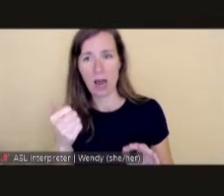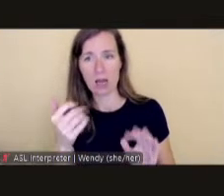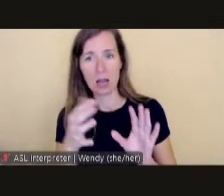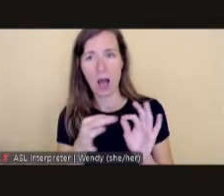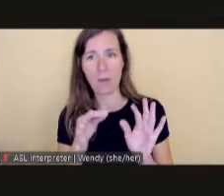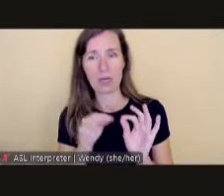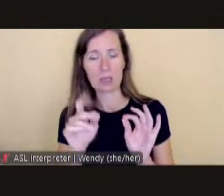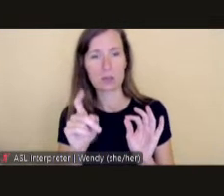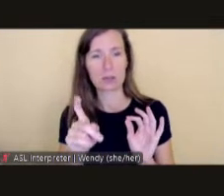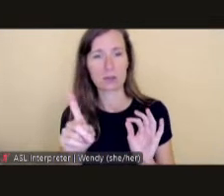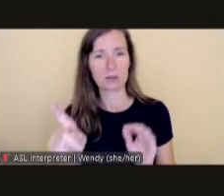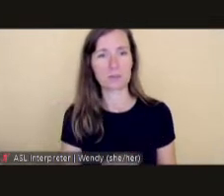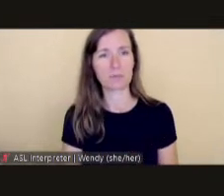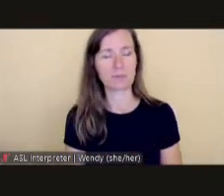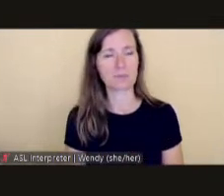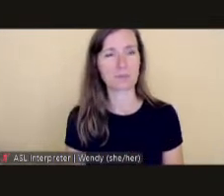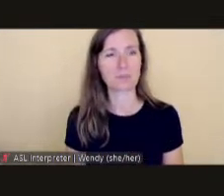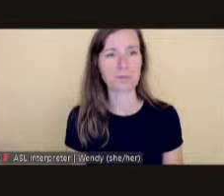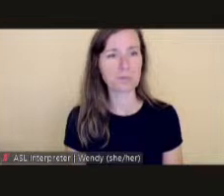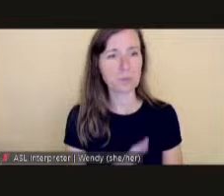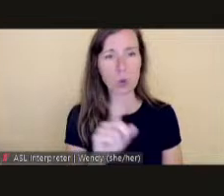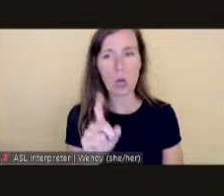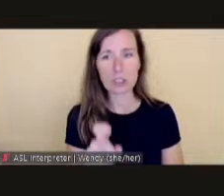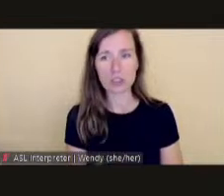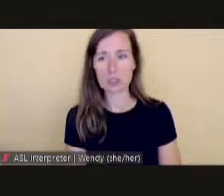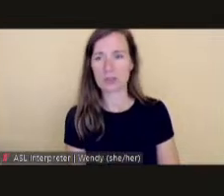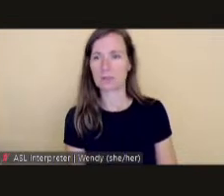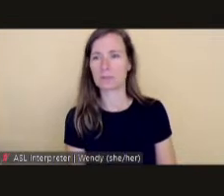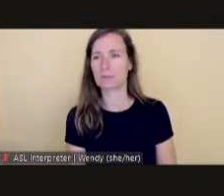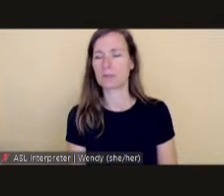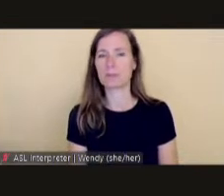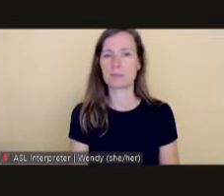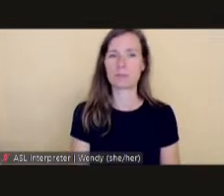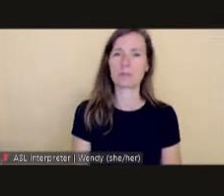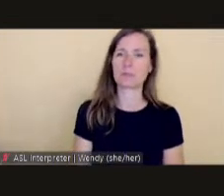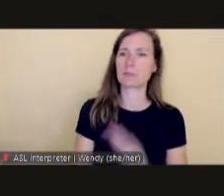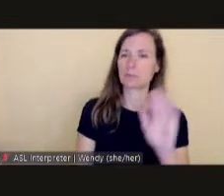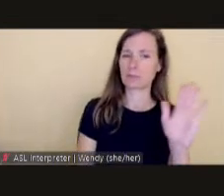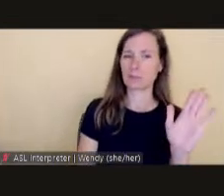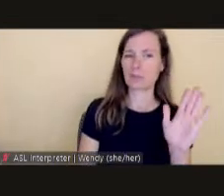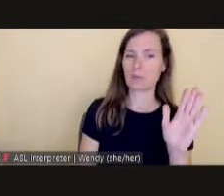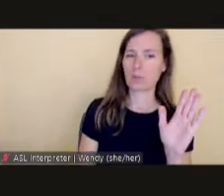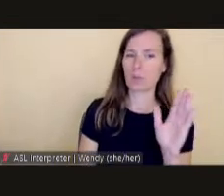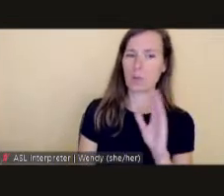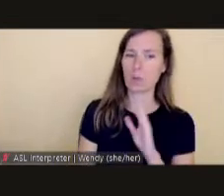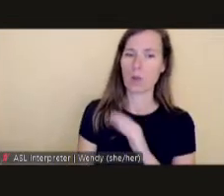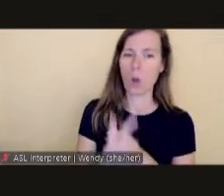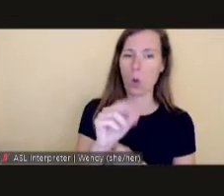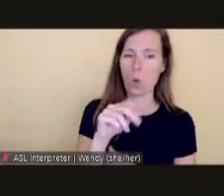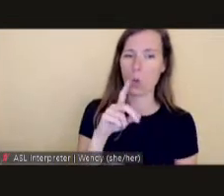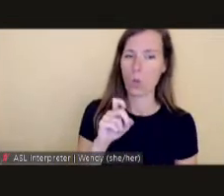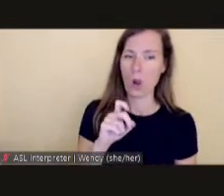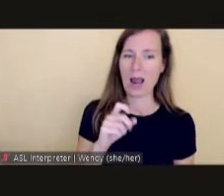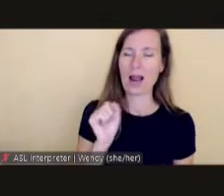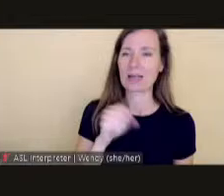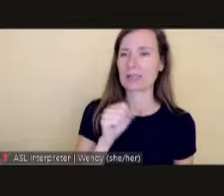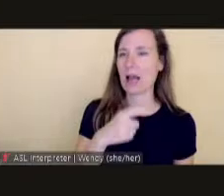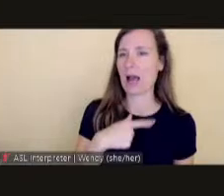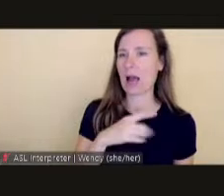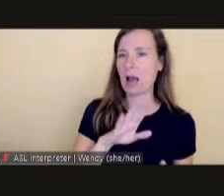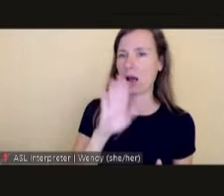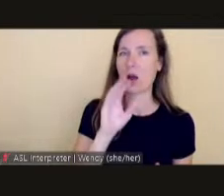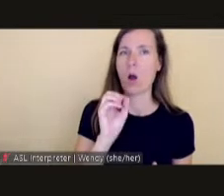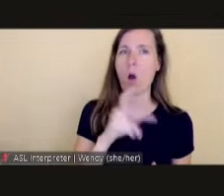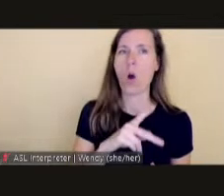or questions? Yeah, I have my hand raised. Yes, sir. I can't see you. Go ahead. That's